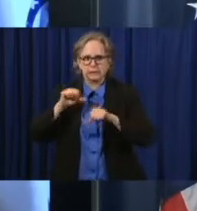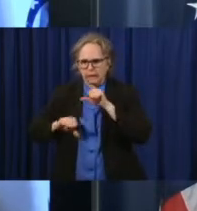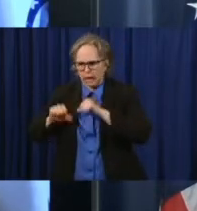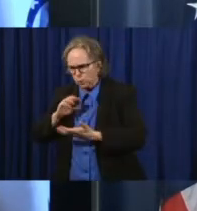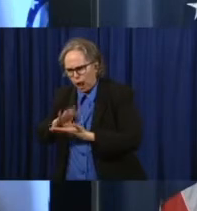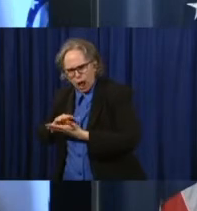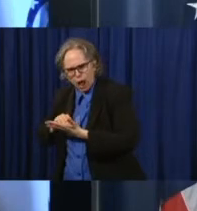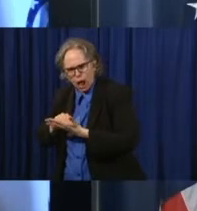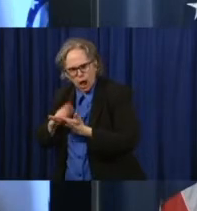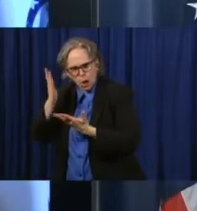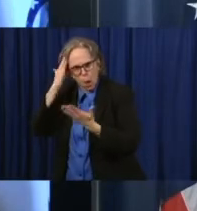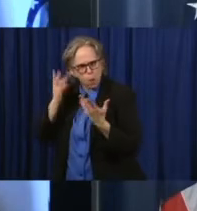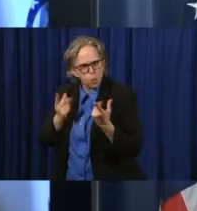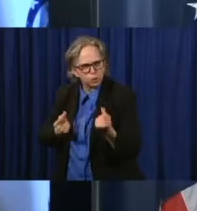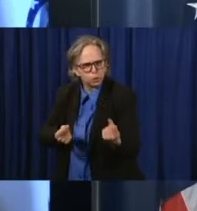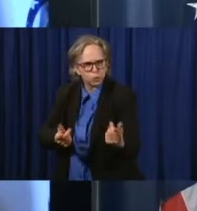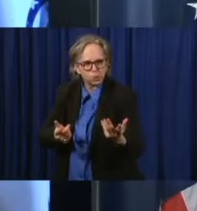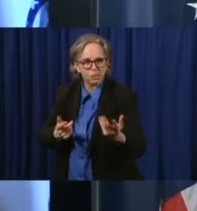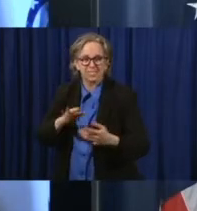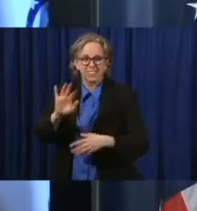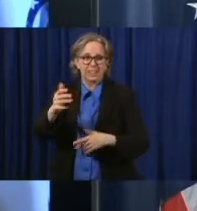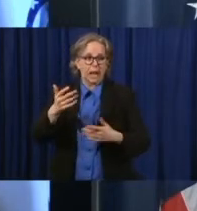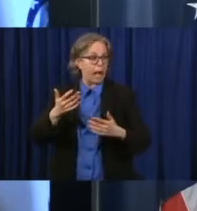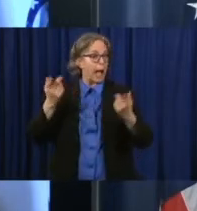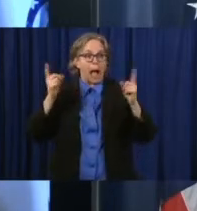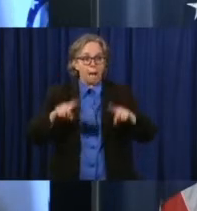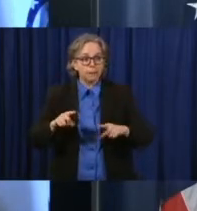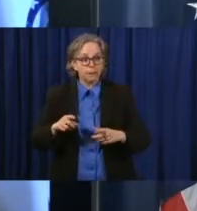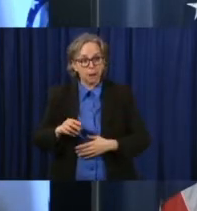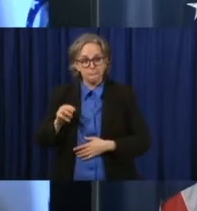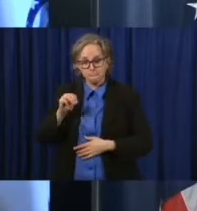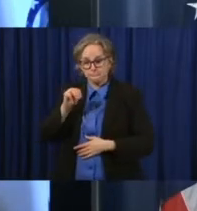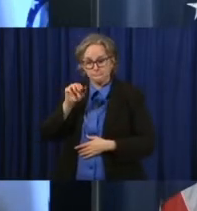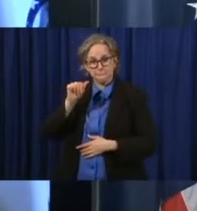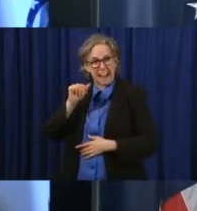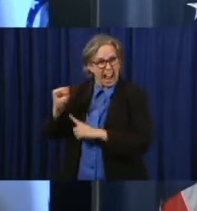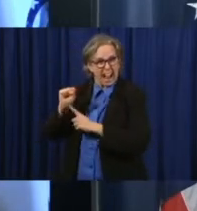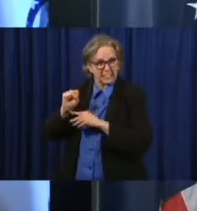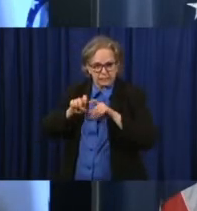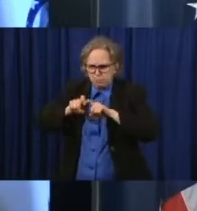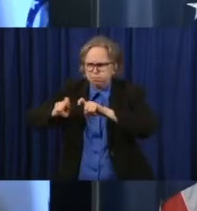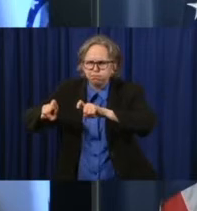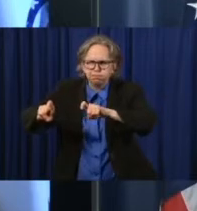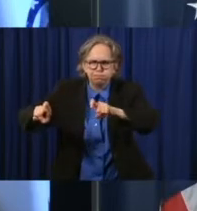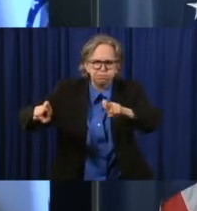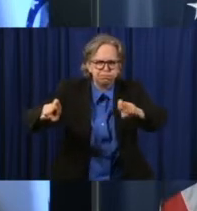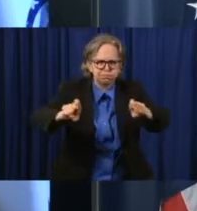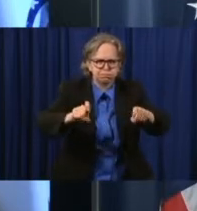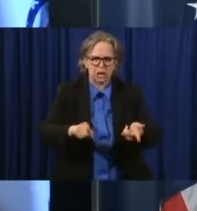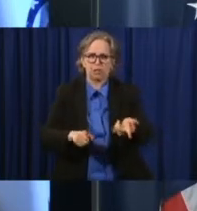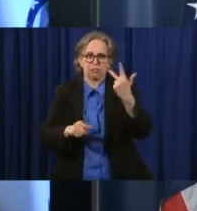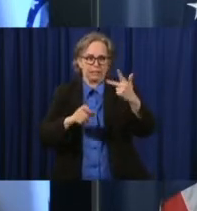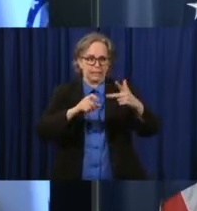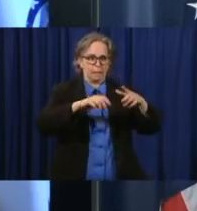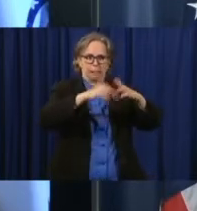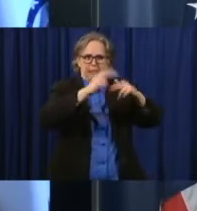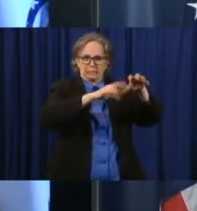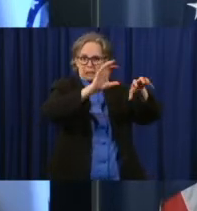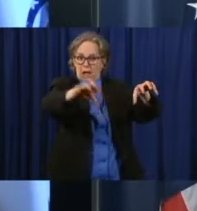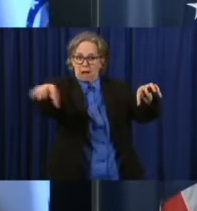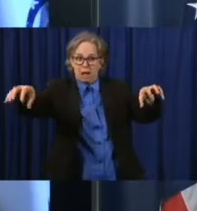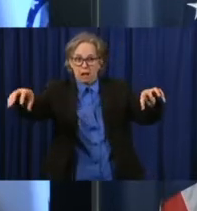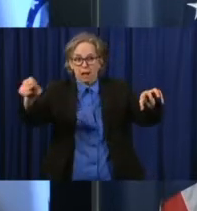3 facilities. We thought we would find asymptomatic people, a 20%, maybe 30%, that we could